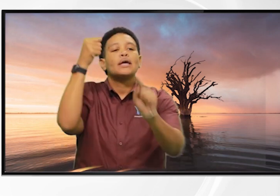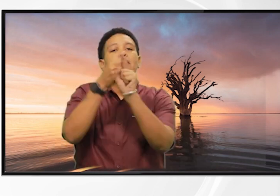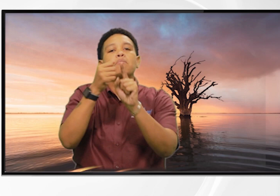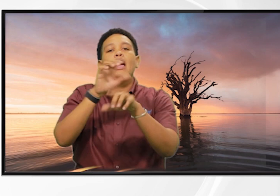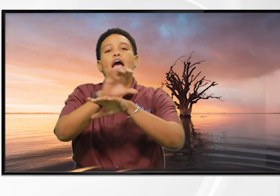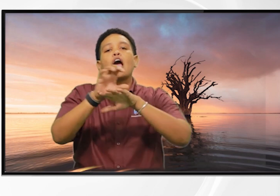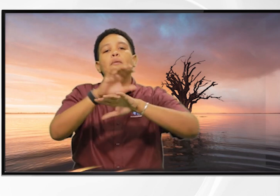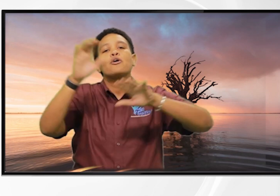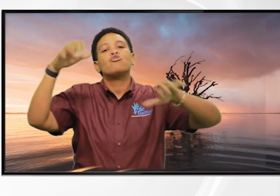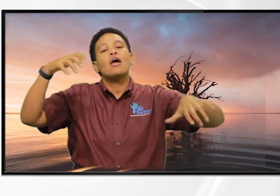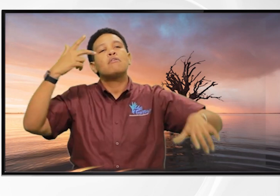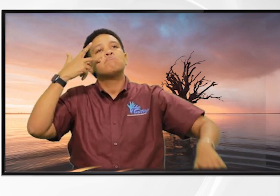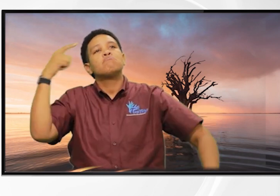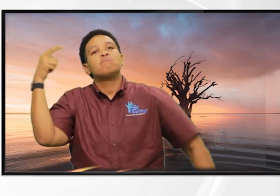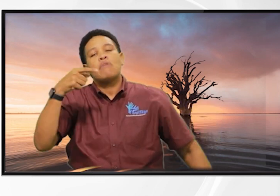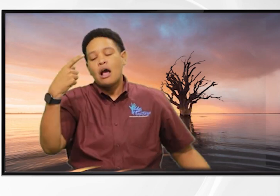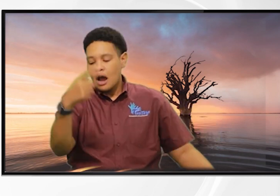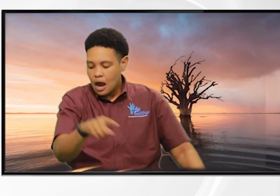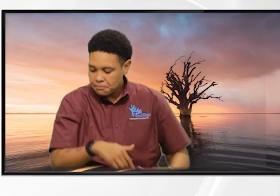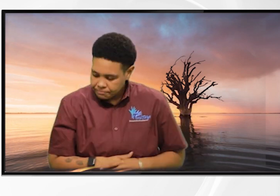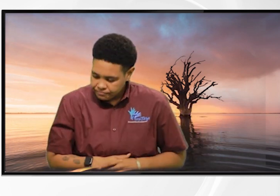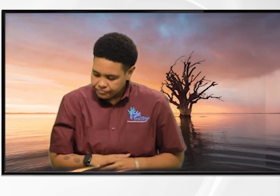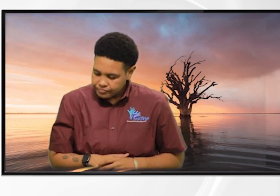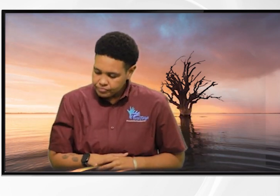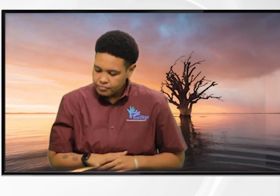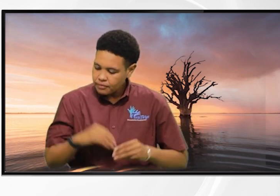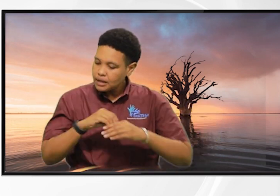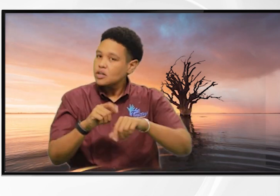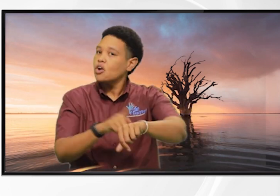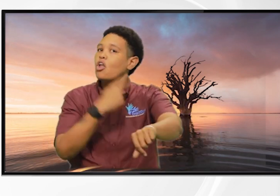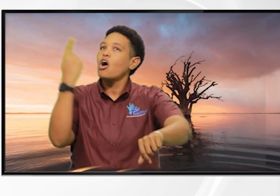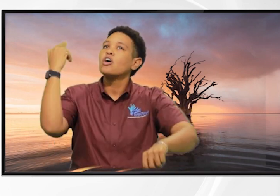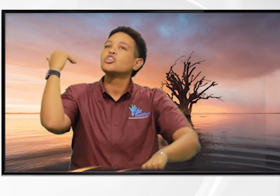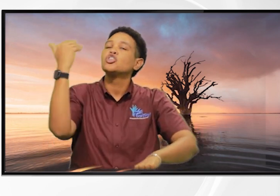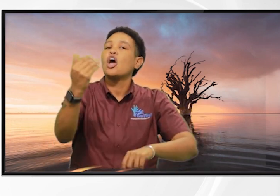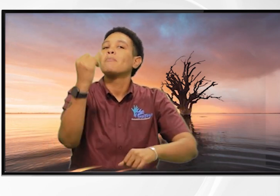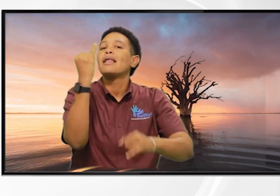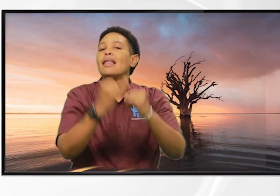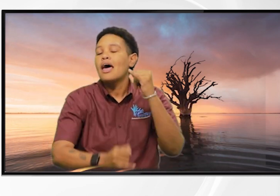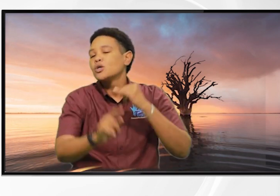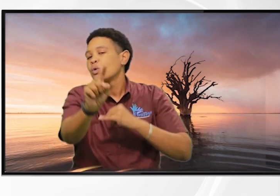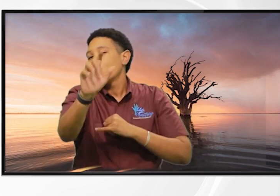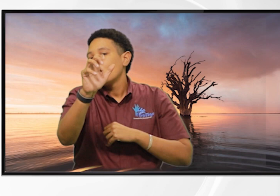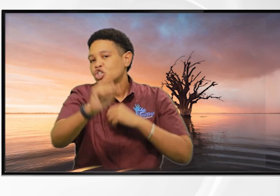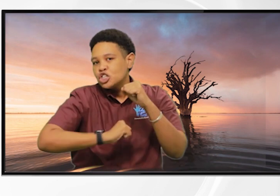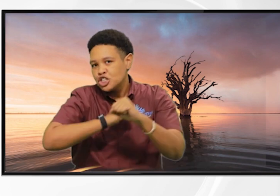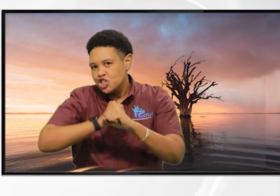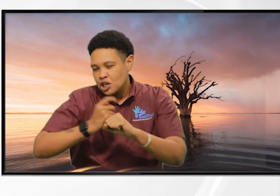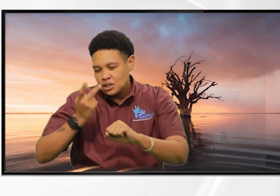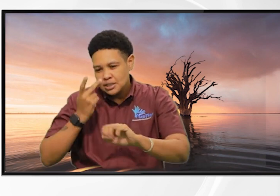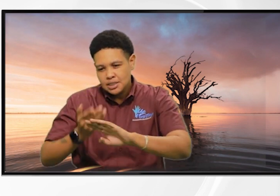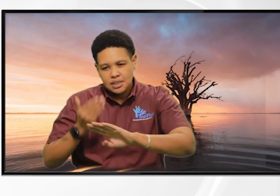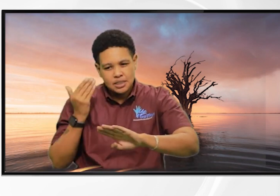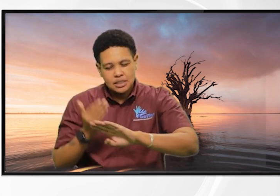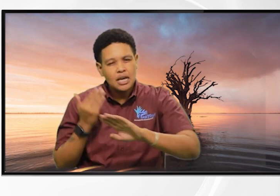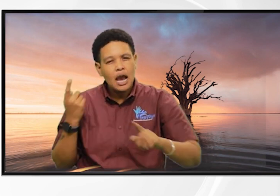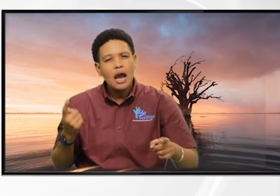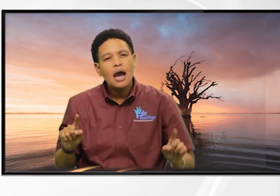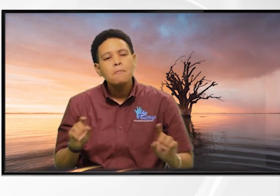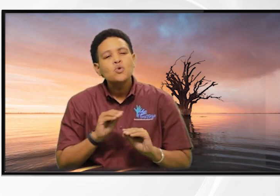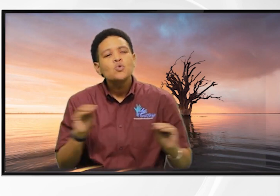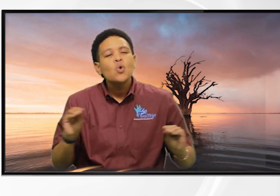Caribbean rainfall patterns. In the long term, last 100 years, however, there is